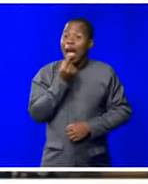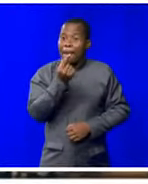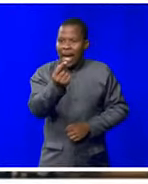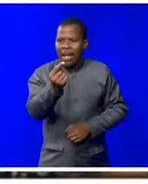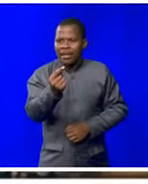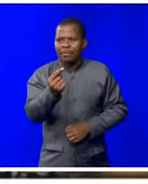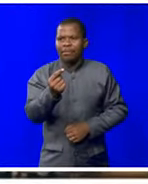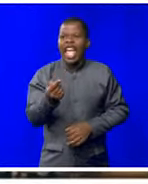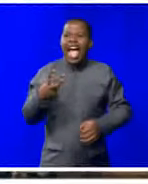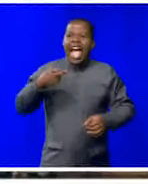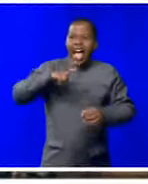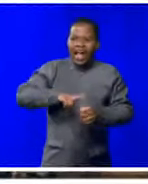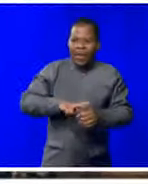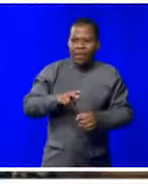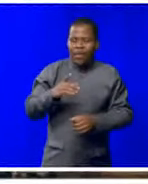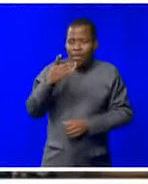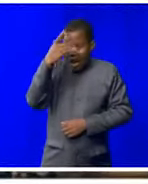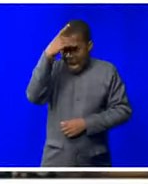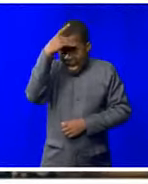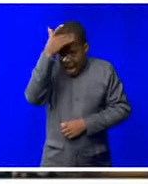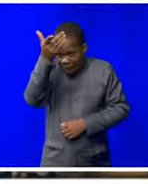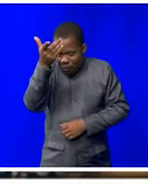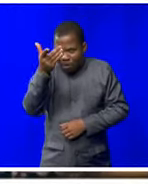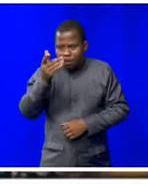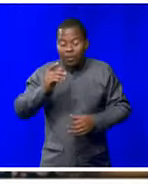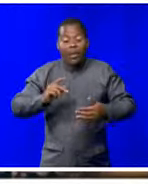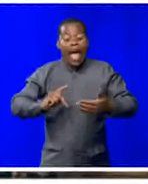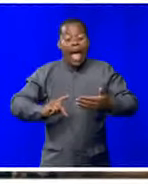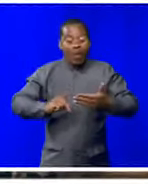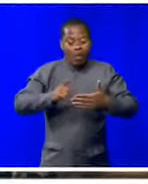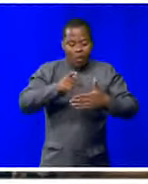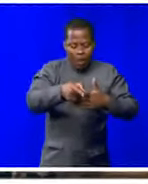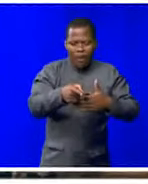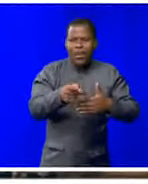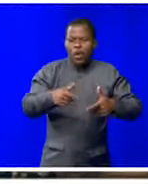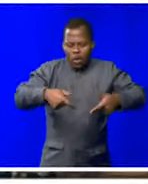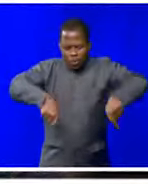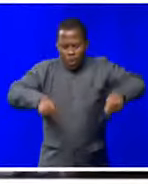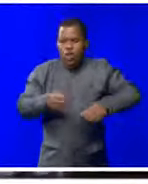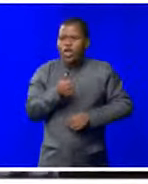in line with government's initiative of attracting tourists through sports.